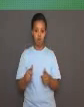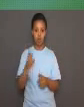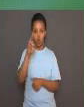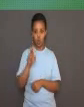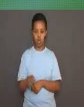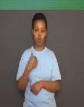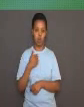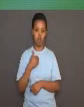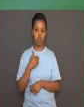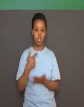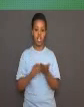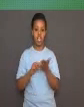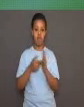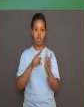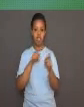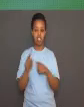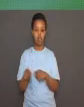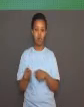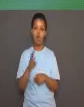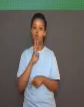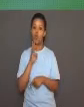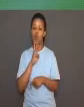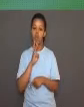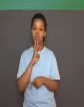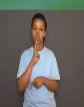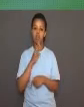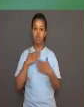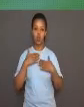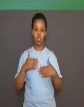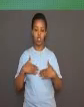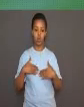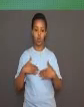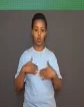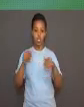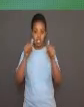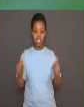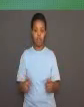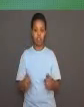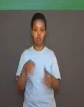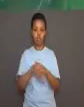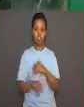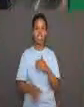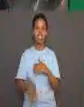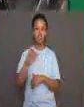means that they tend to lose water through their body surface at a high rate.